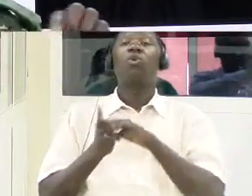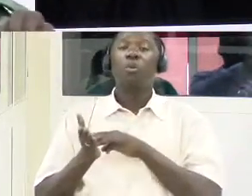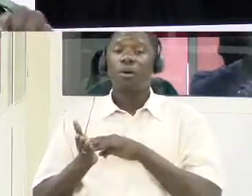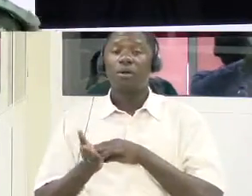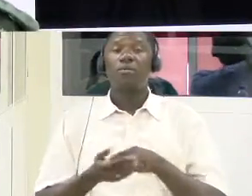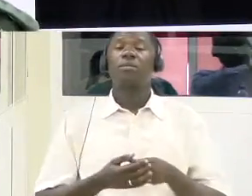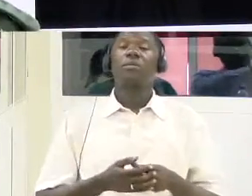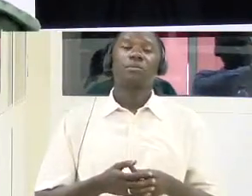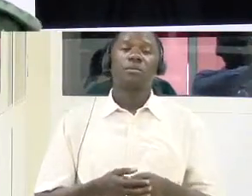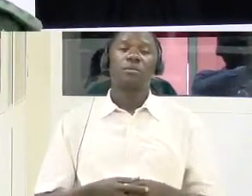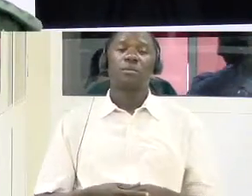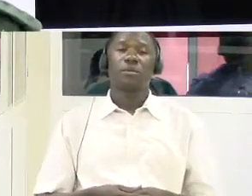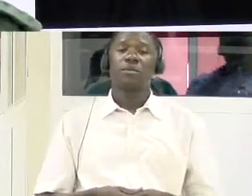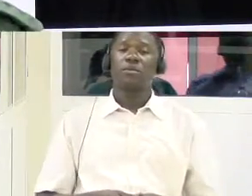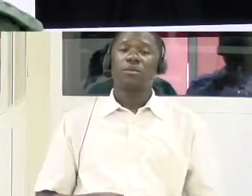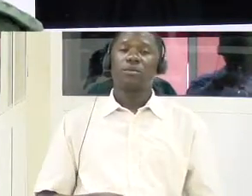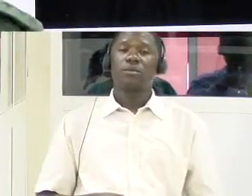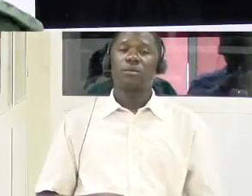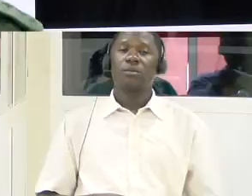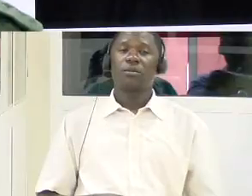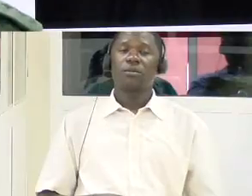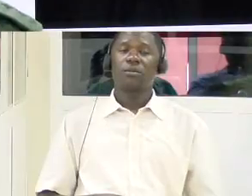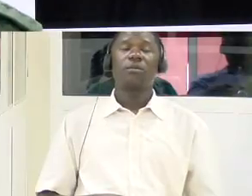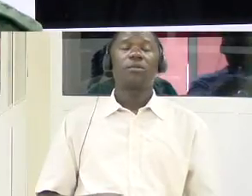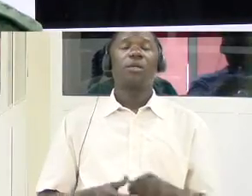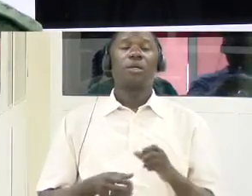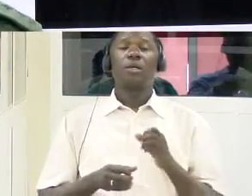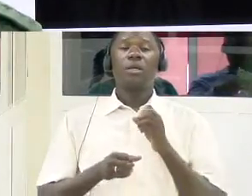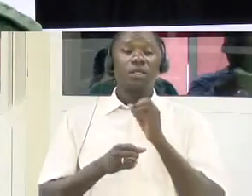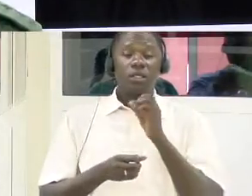should flow along the line of chain of command.